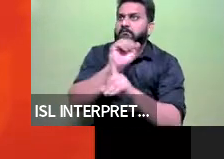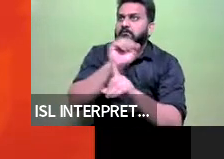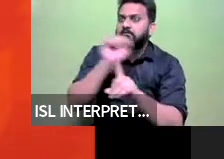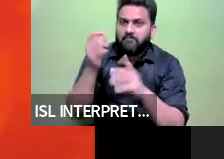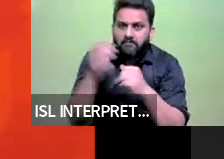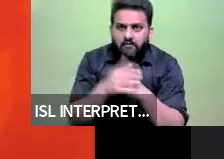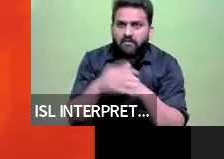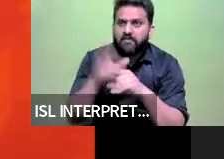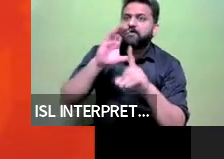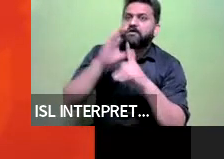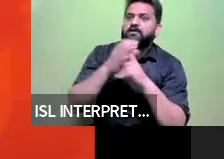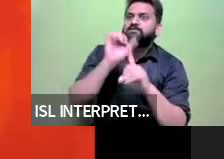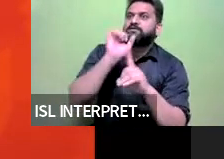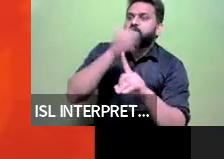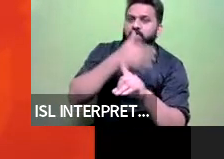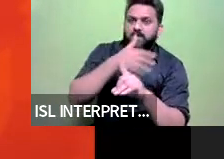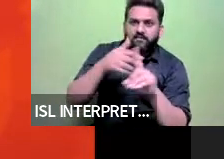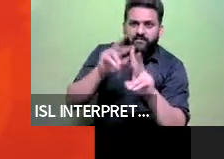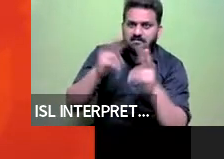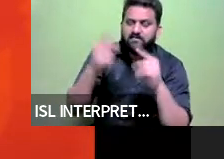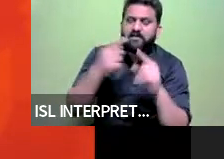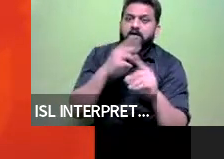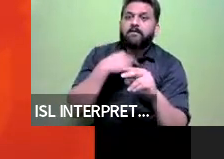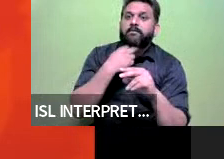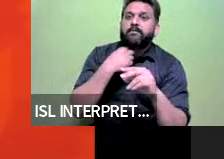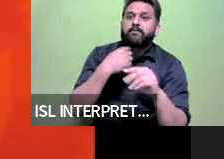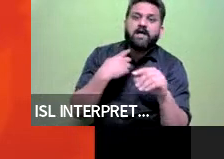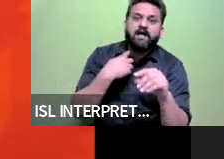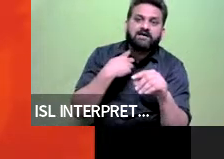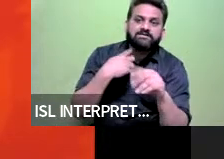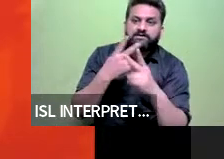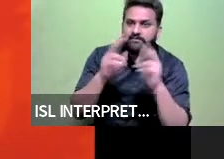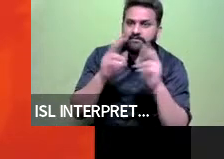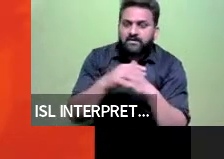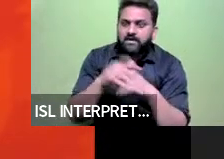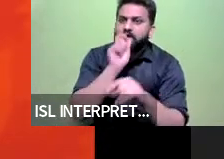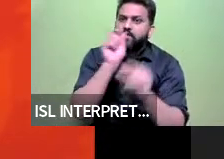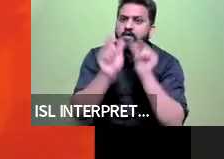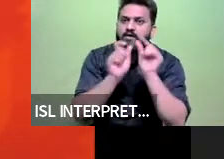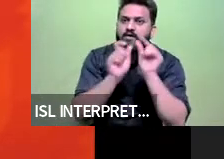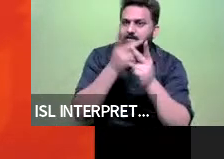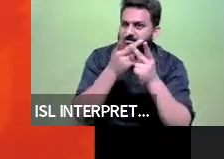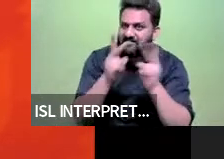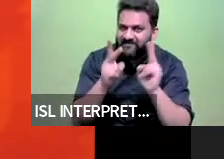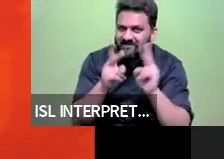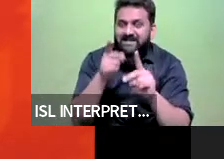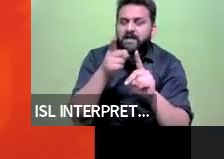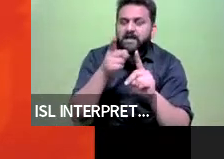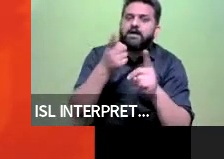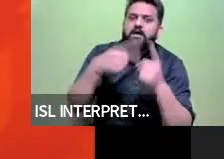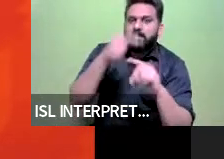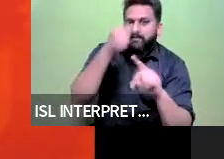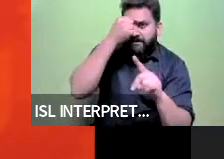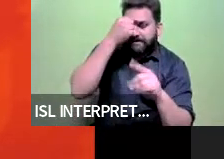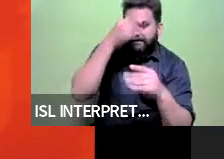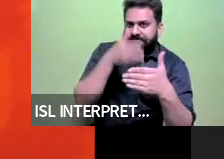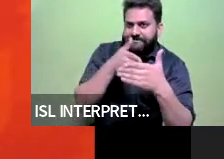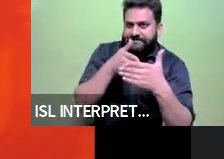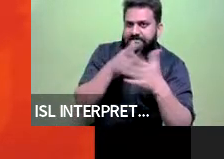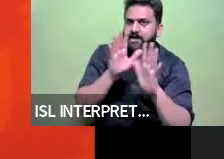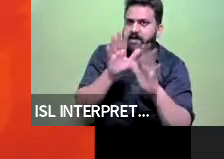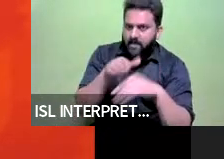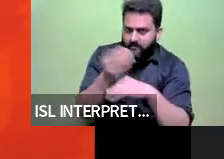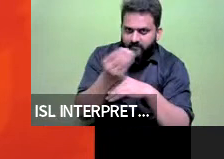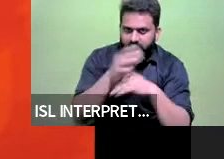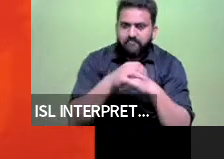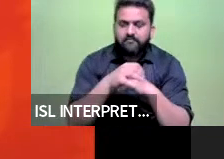different cultural background, accents are different, their wordings are different. So sometimes you will have a problem in understanding.